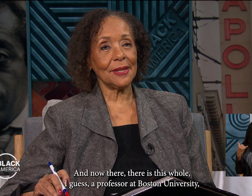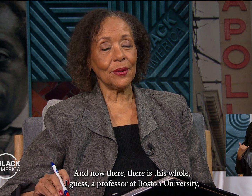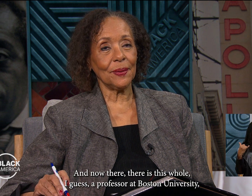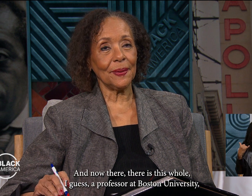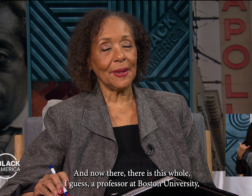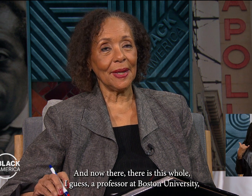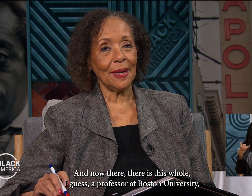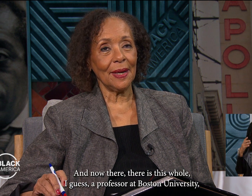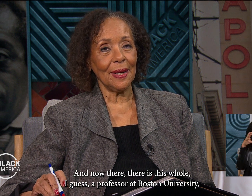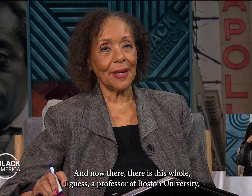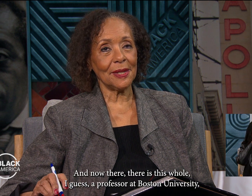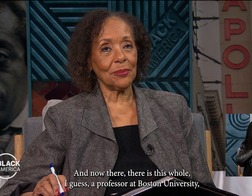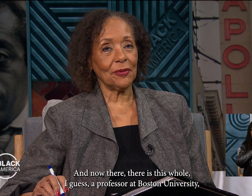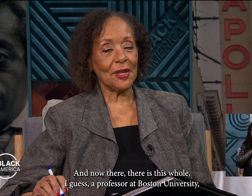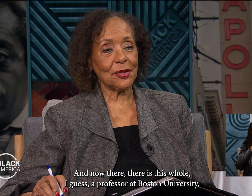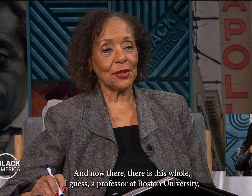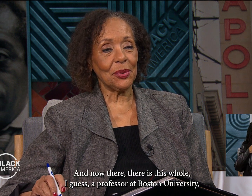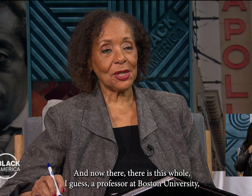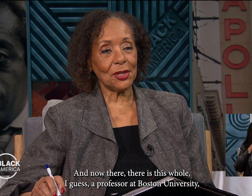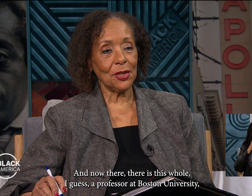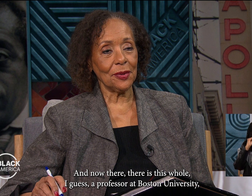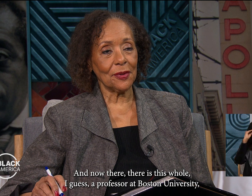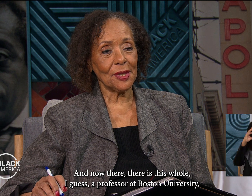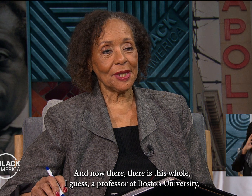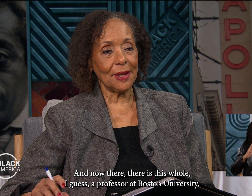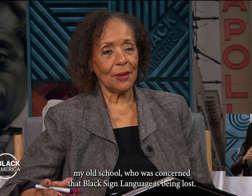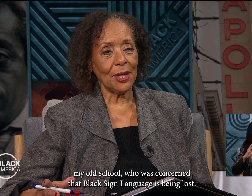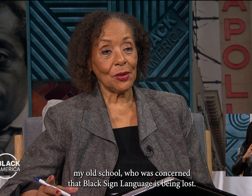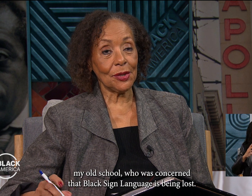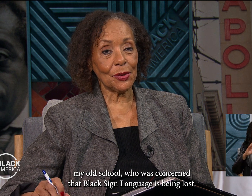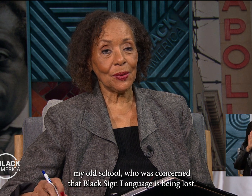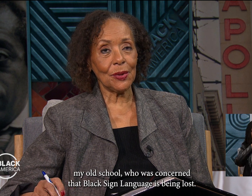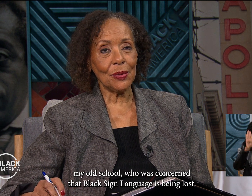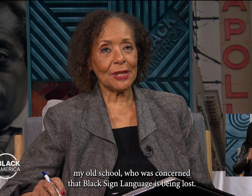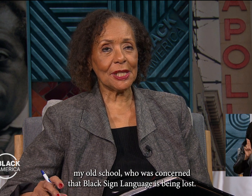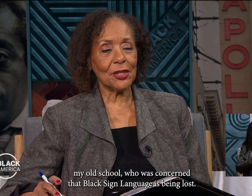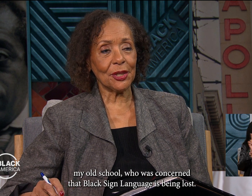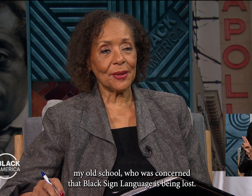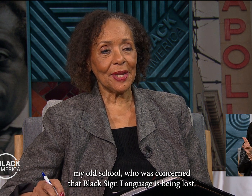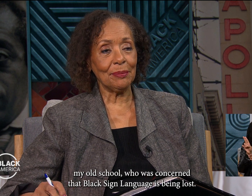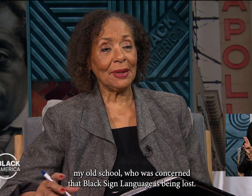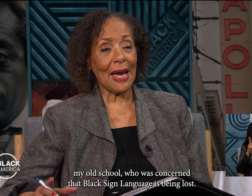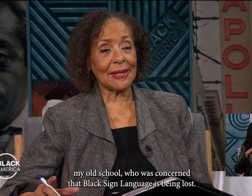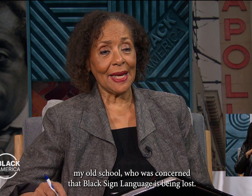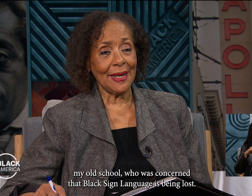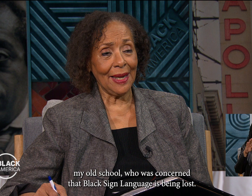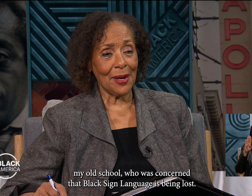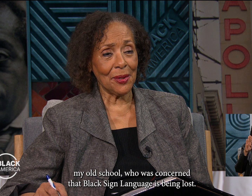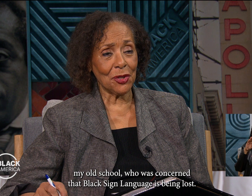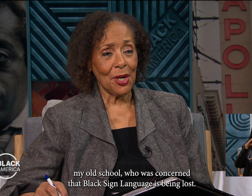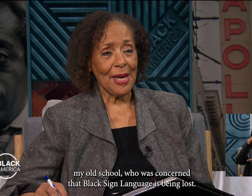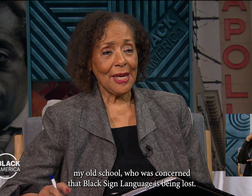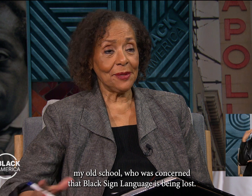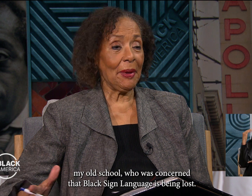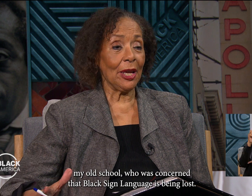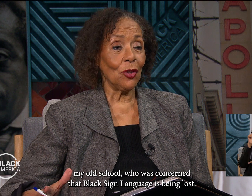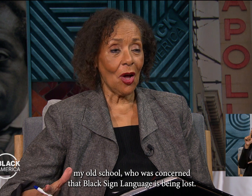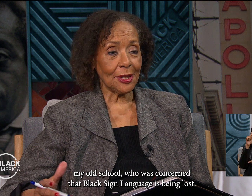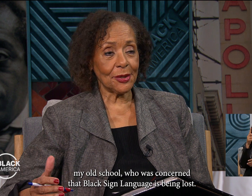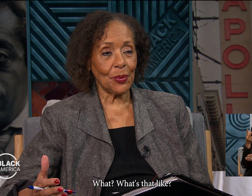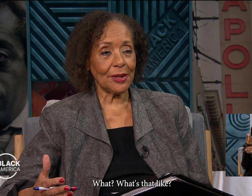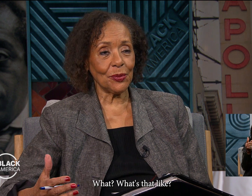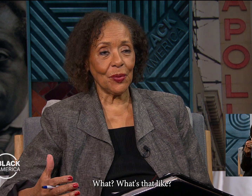is this whole, I guess, a professor at Boston University, my old school, who was concerned that Black Sign Language is